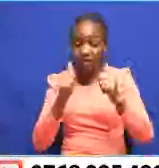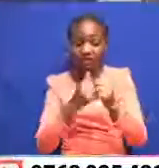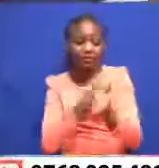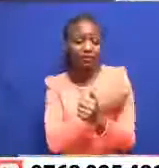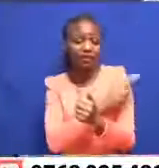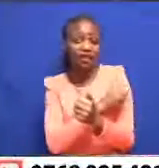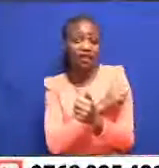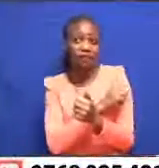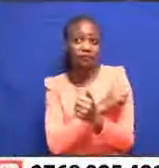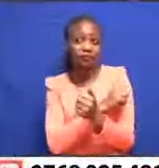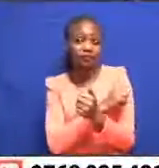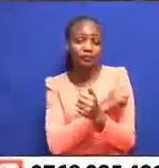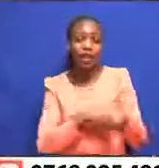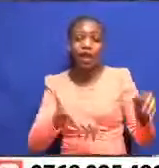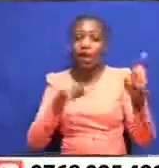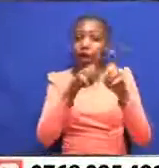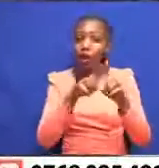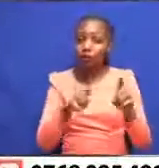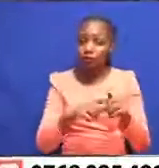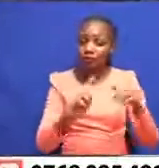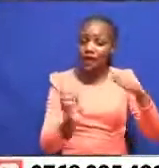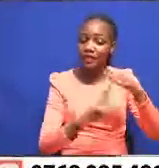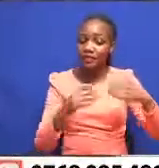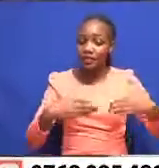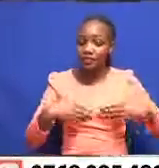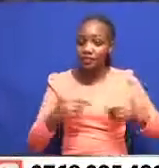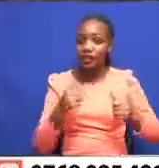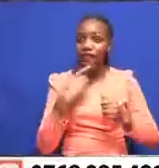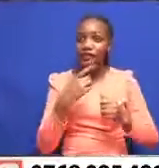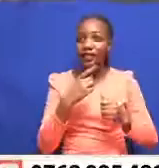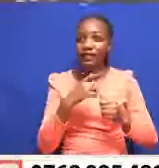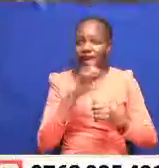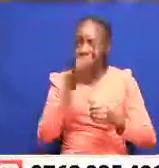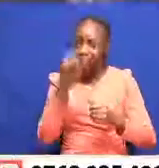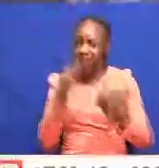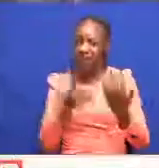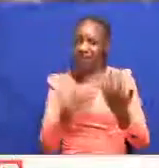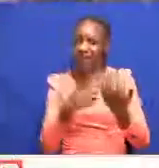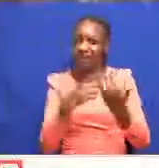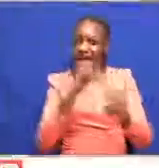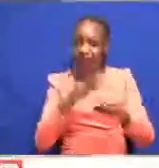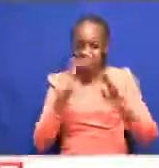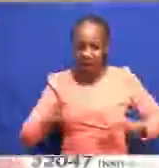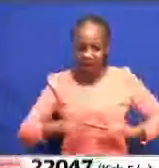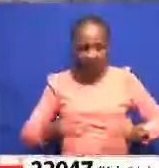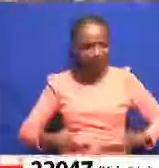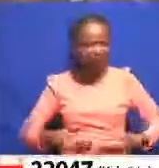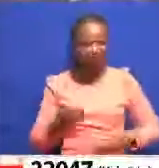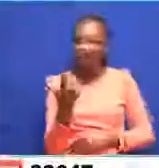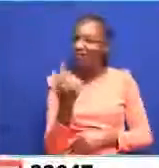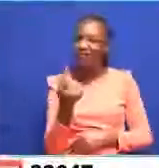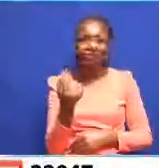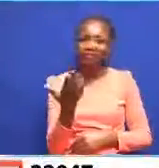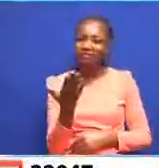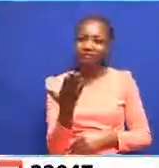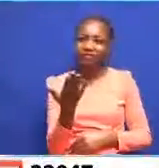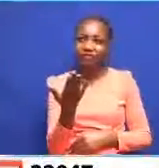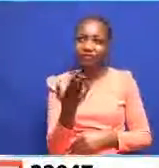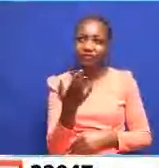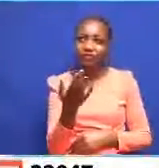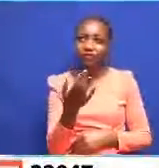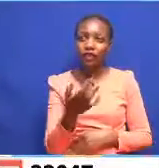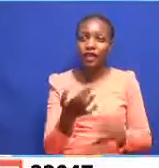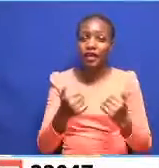mothers. Kulingana na wizara hiyo, idadi halisi ya mimba za mapema nchini ni thuluthi ya takwimu hizo. We are putting in